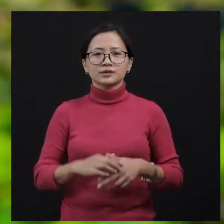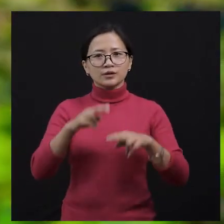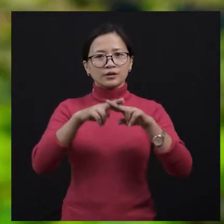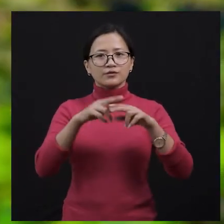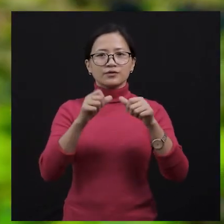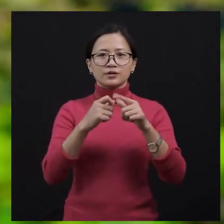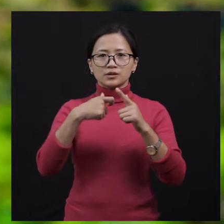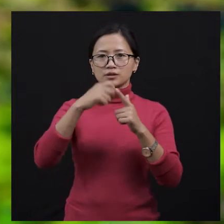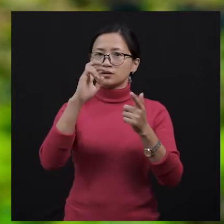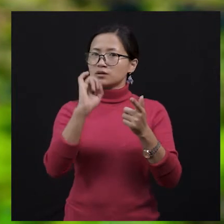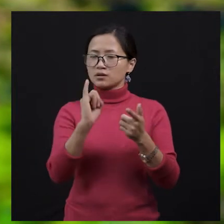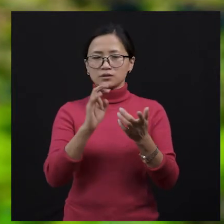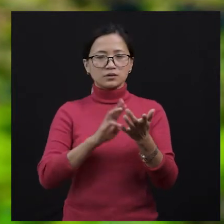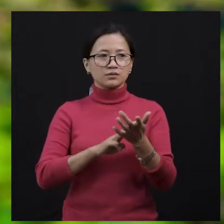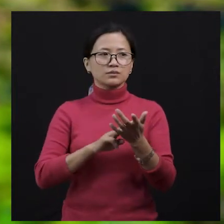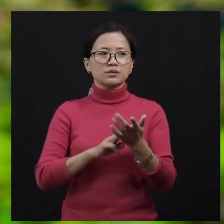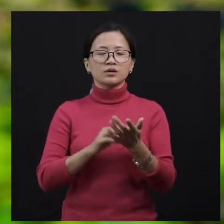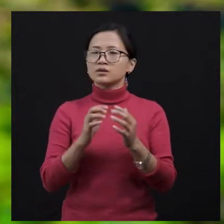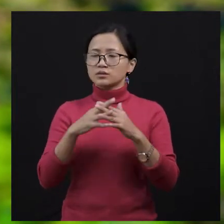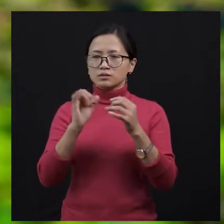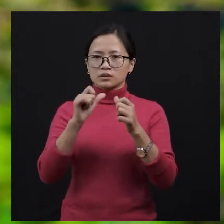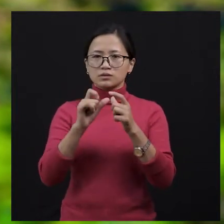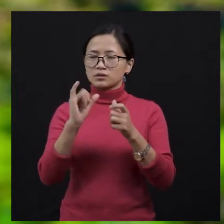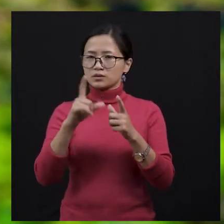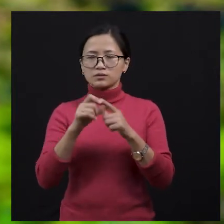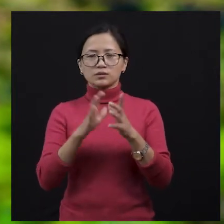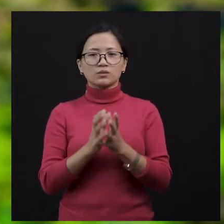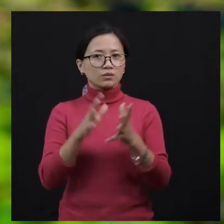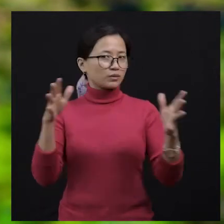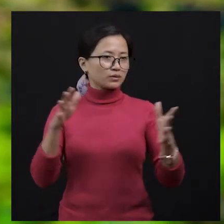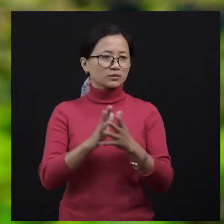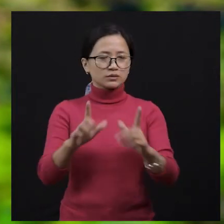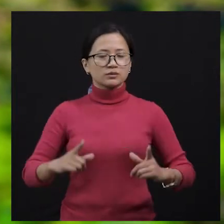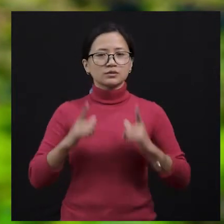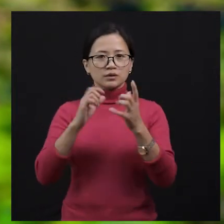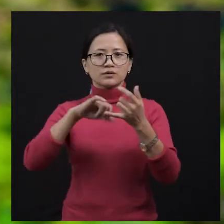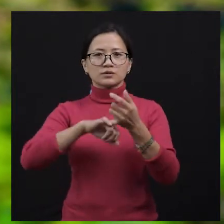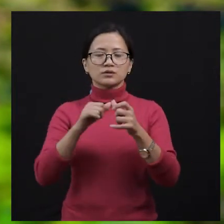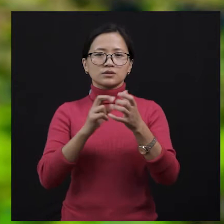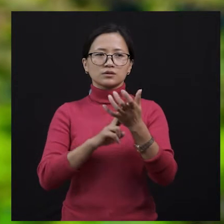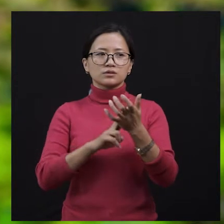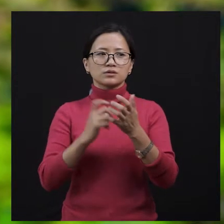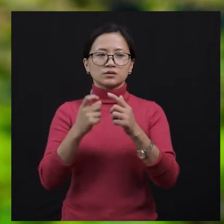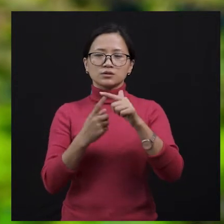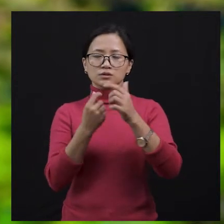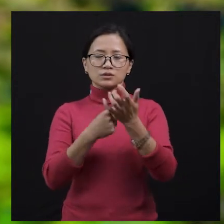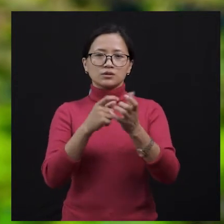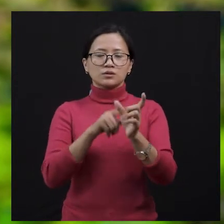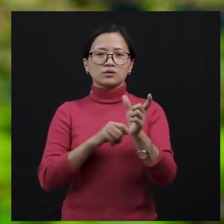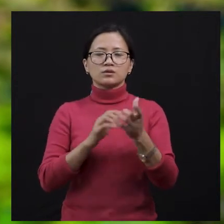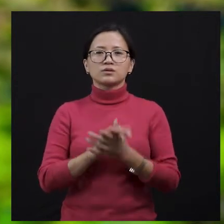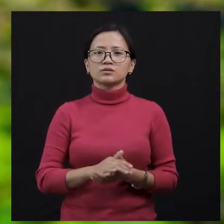Fakim Wildlife Sanctuary. A Fakim Wildlife Sanctuary. Now, this we find in